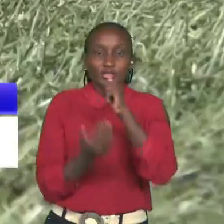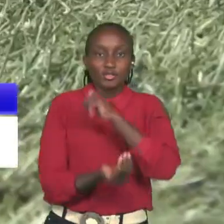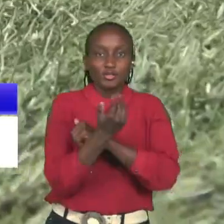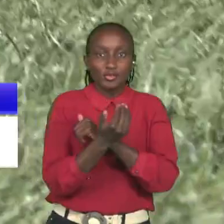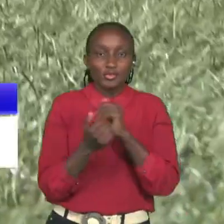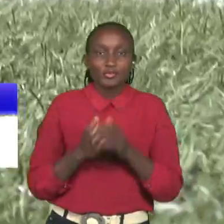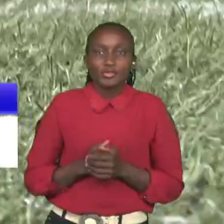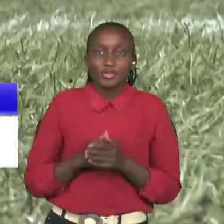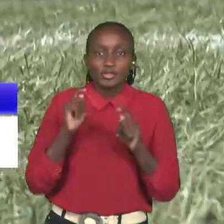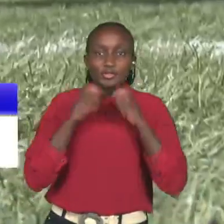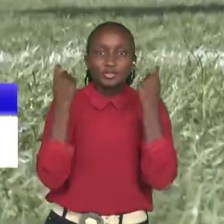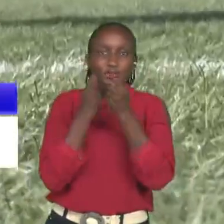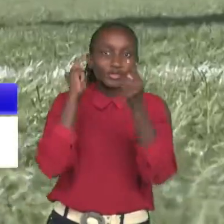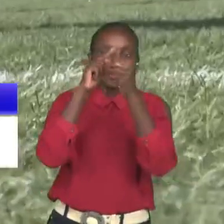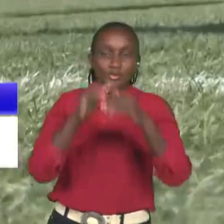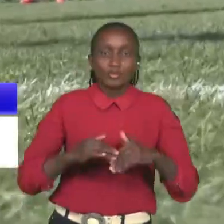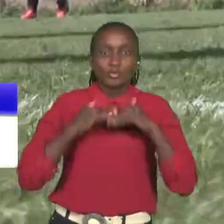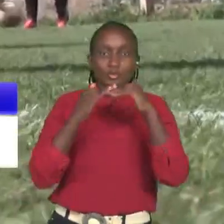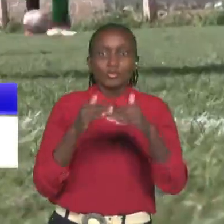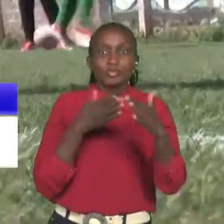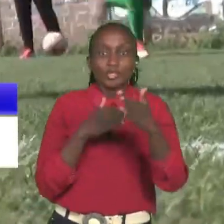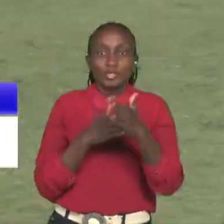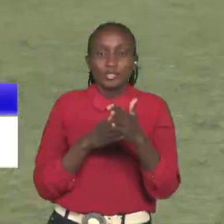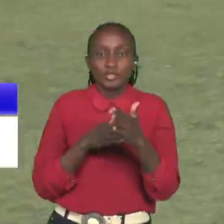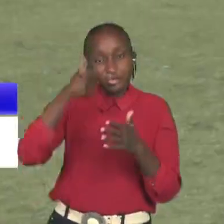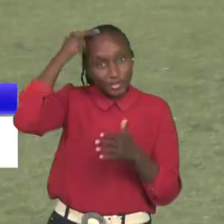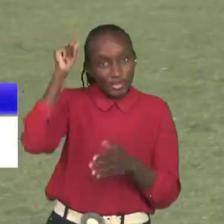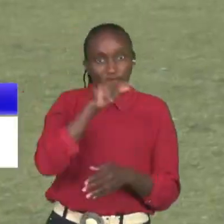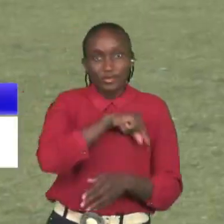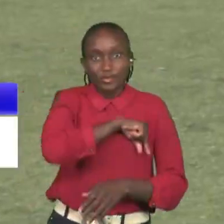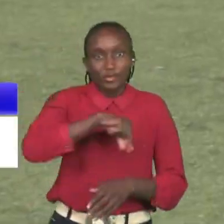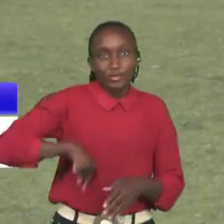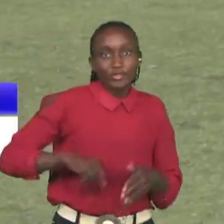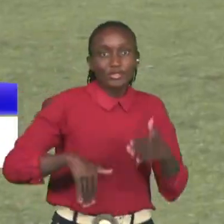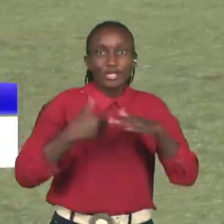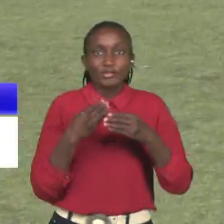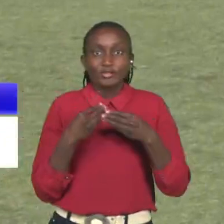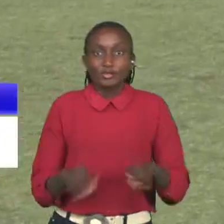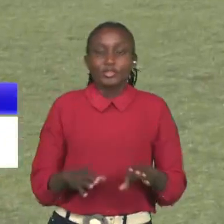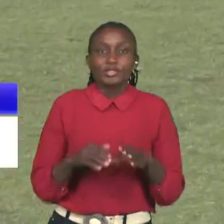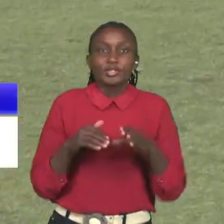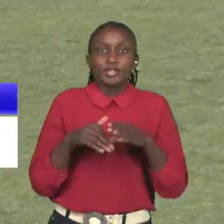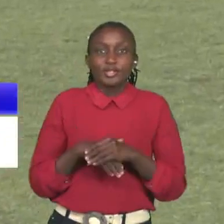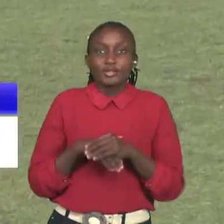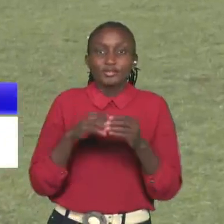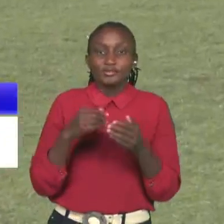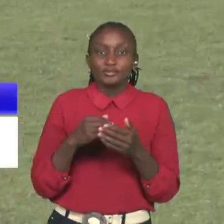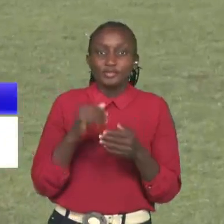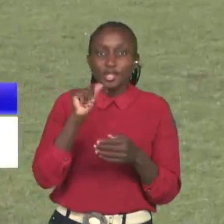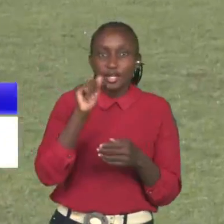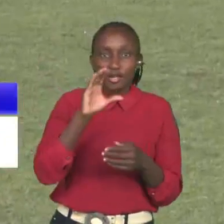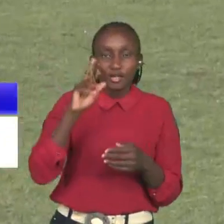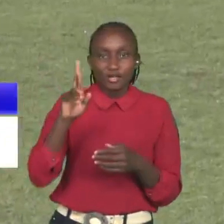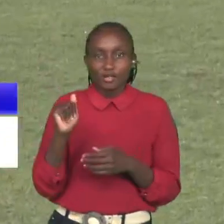Ghana time. Starlets are aiming to improve against the Black Queens after losing 3-1 in Accra during AUCON. Prior to this